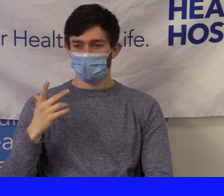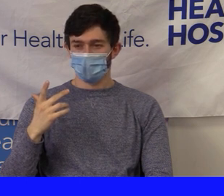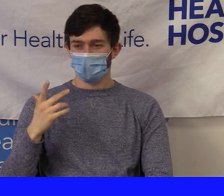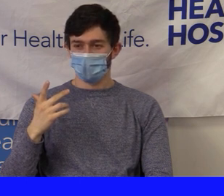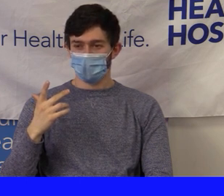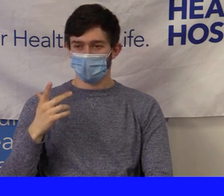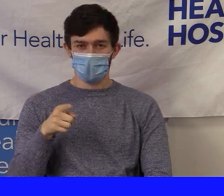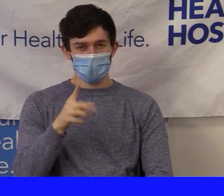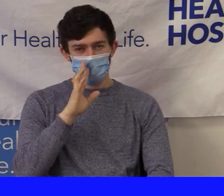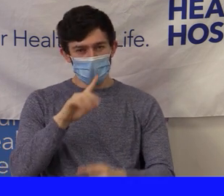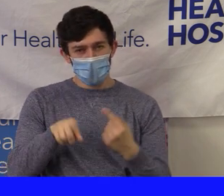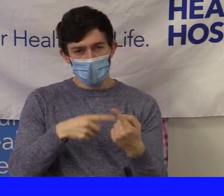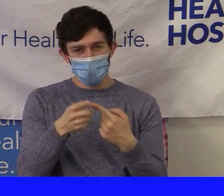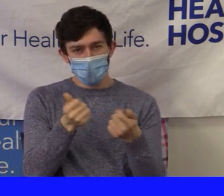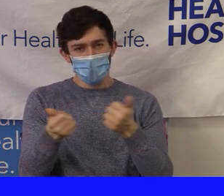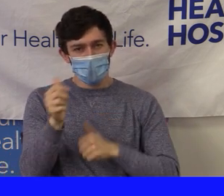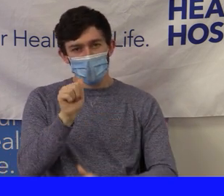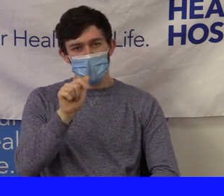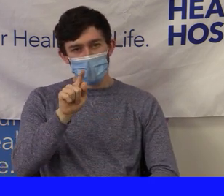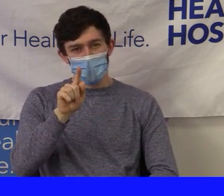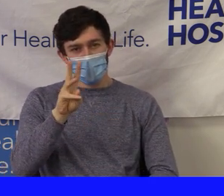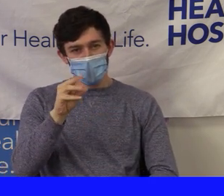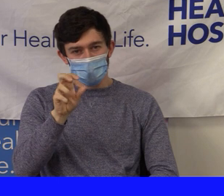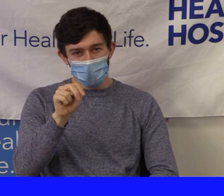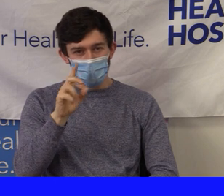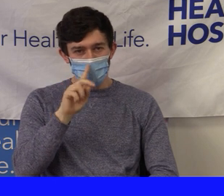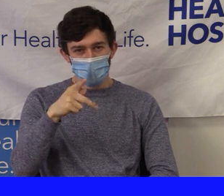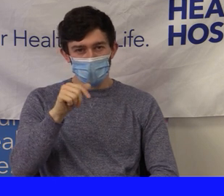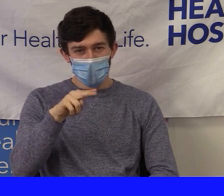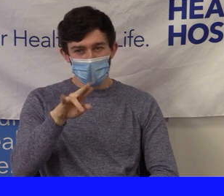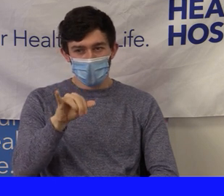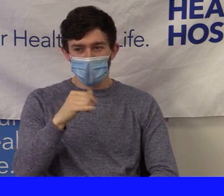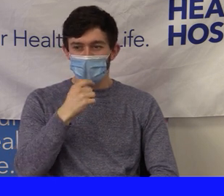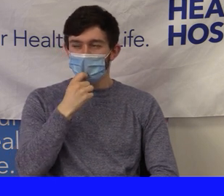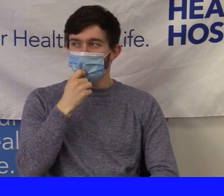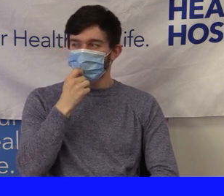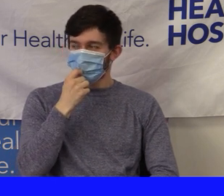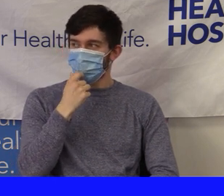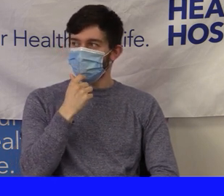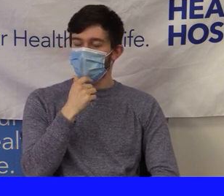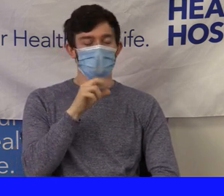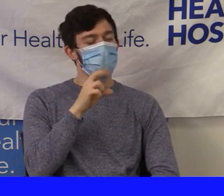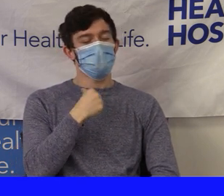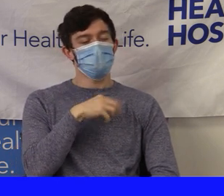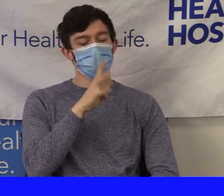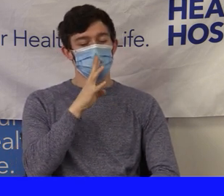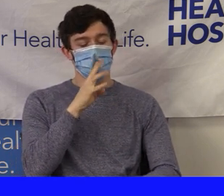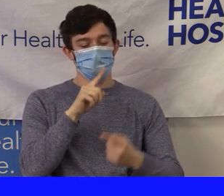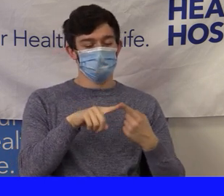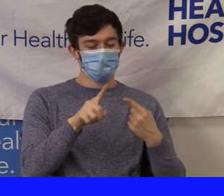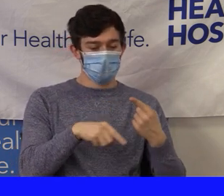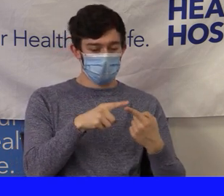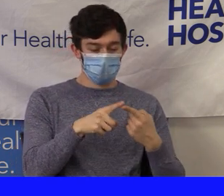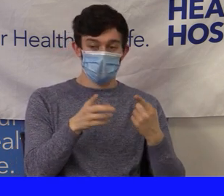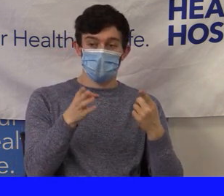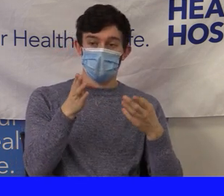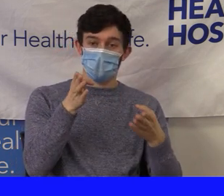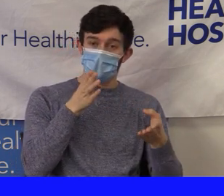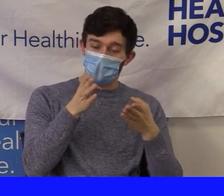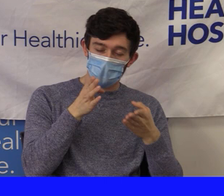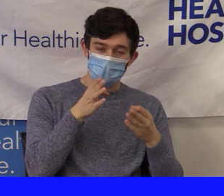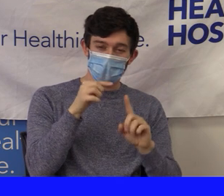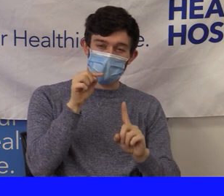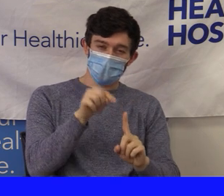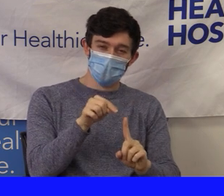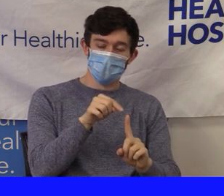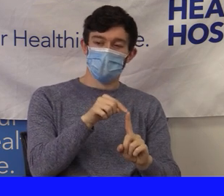Are you talking about the administration of PAGNI? No, I'm not talking about the administration. I'm talking about these are services. These are